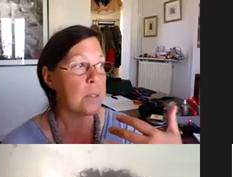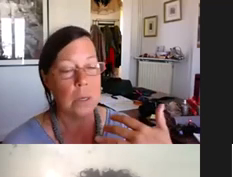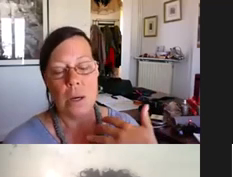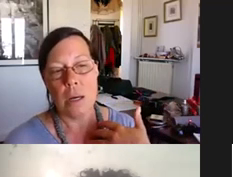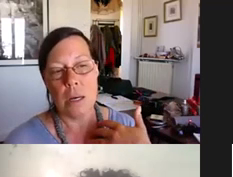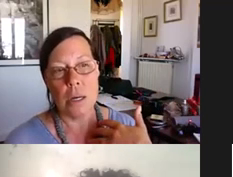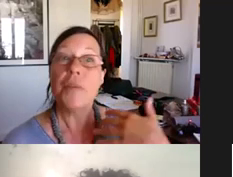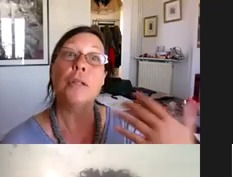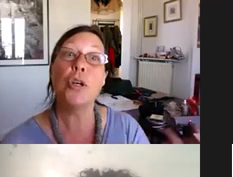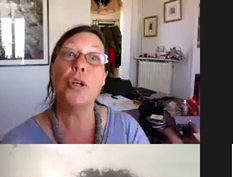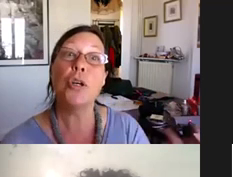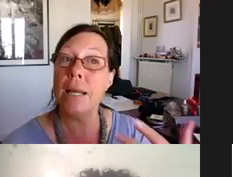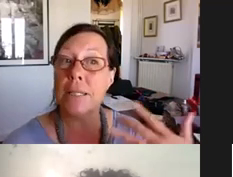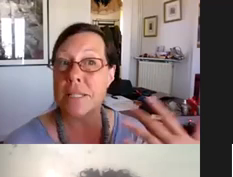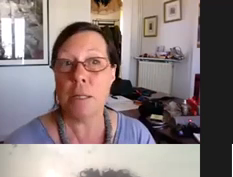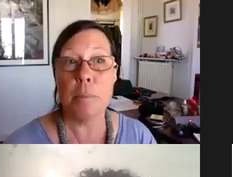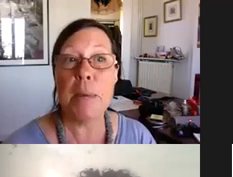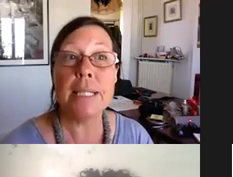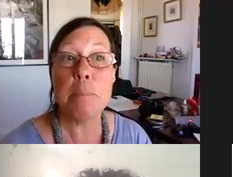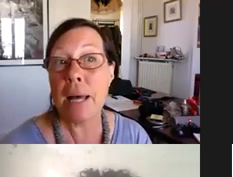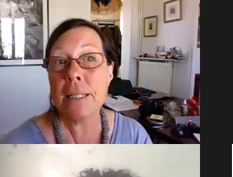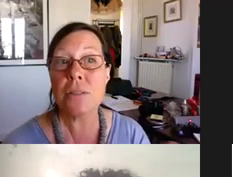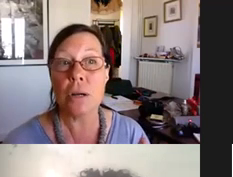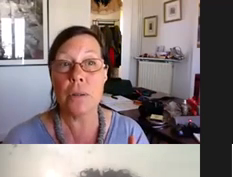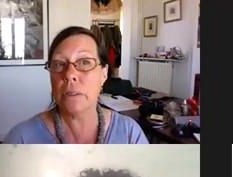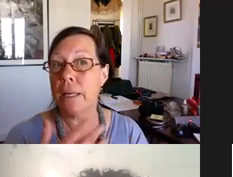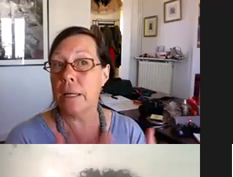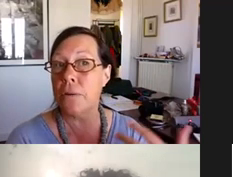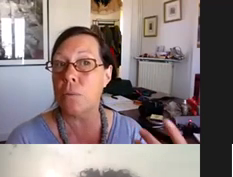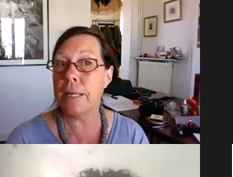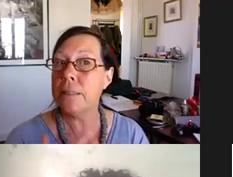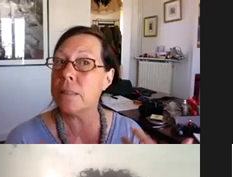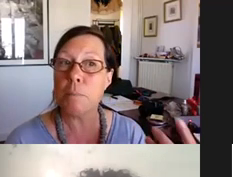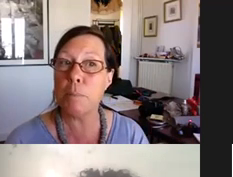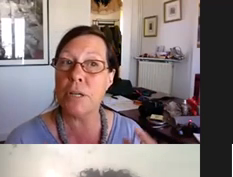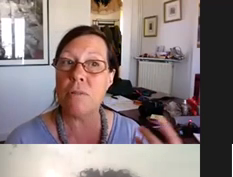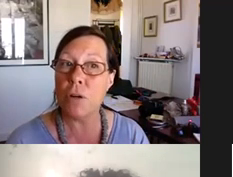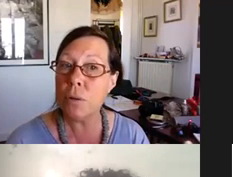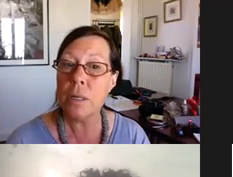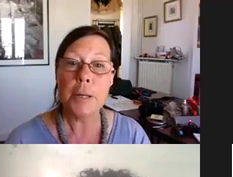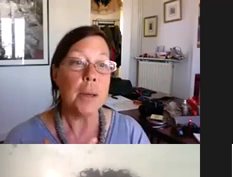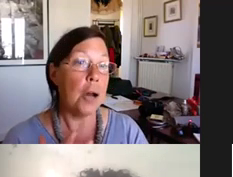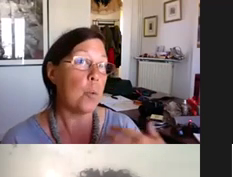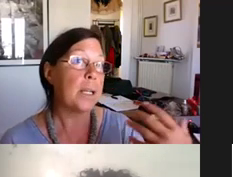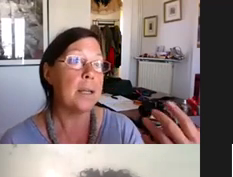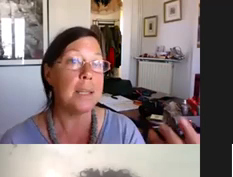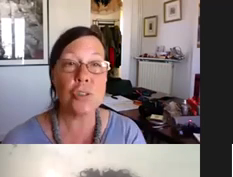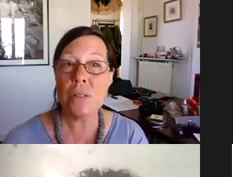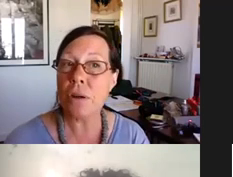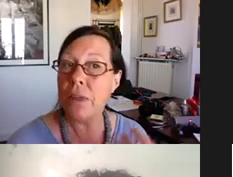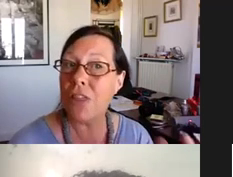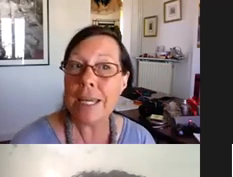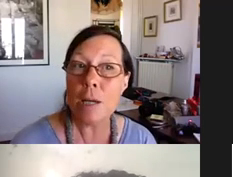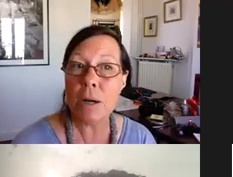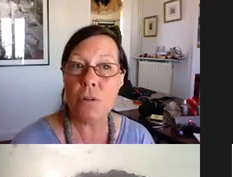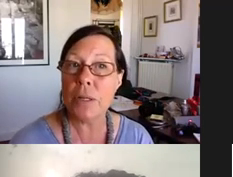Perhaps, are they looking at mail-in ballots? Are they looking at other ways that people can vote? Under what conditions are